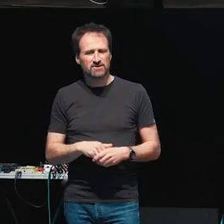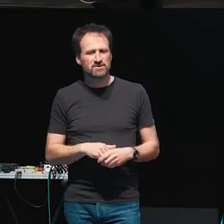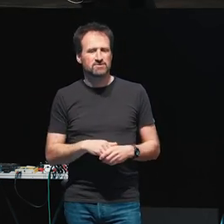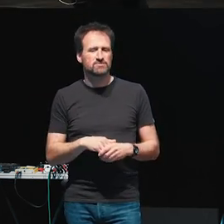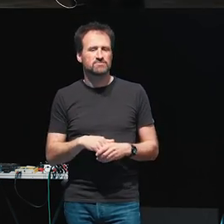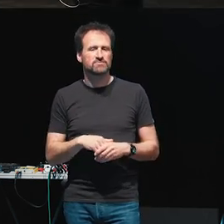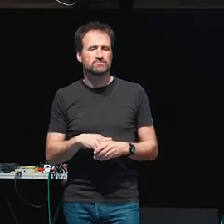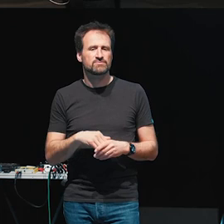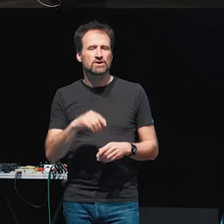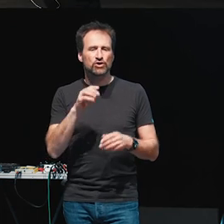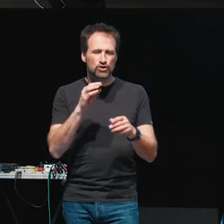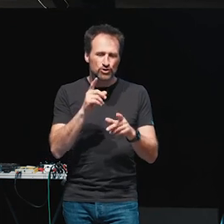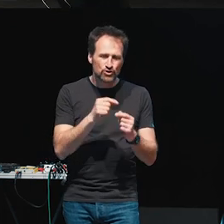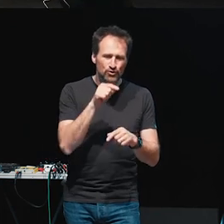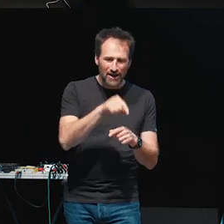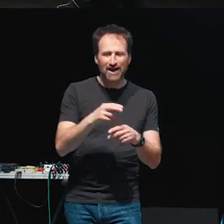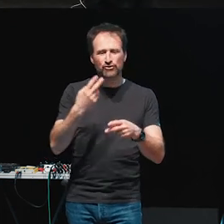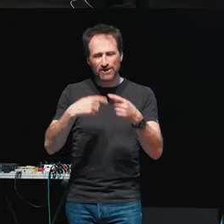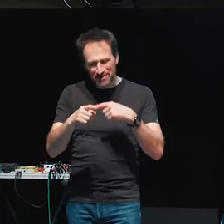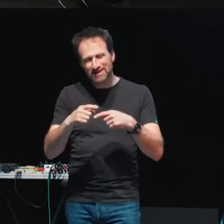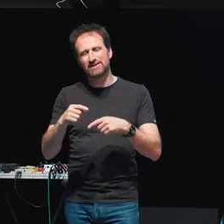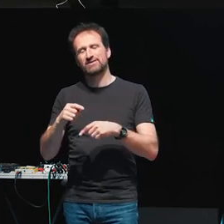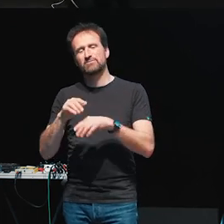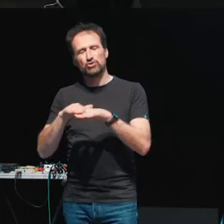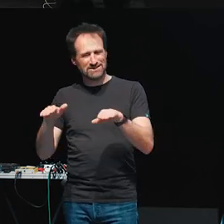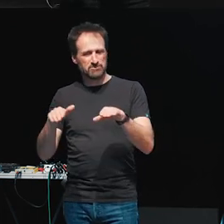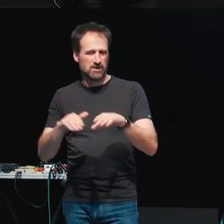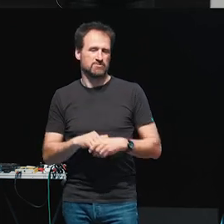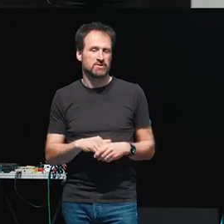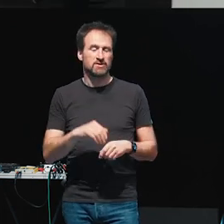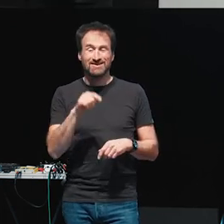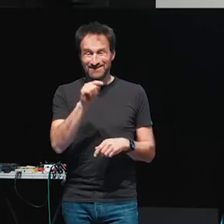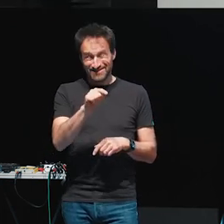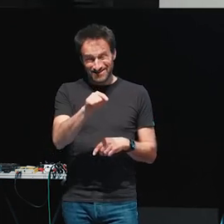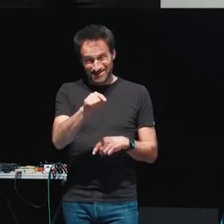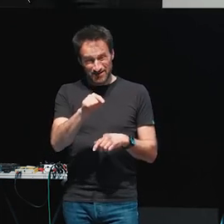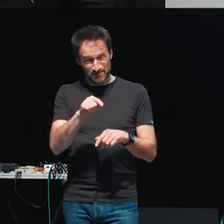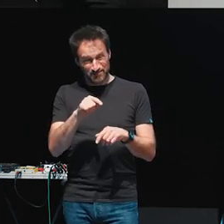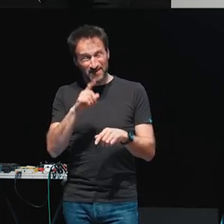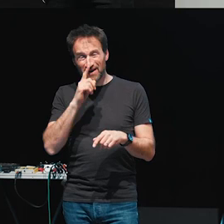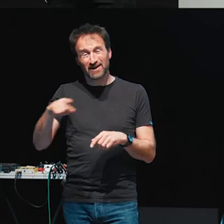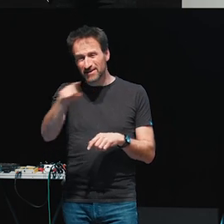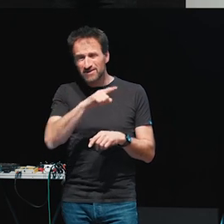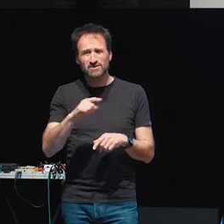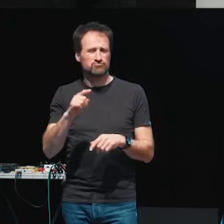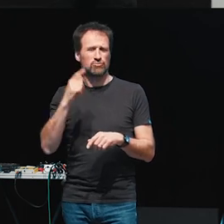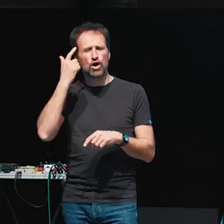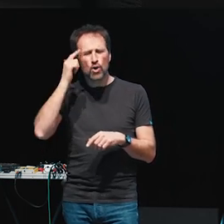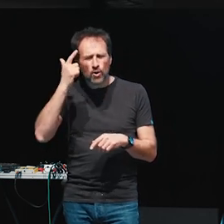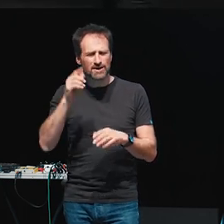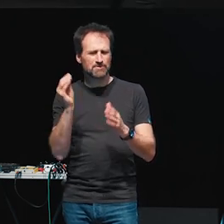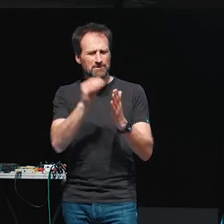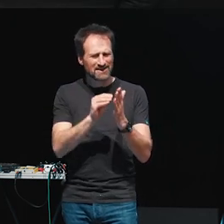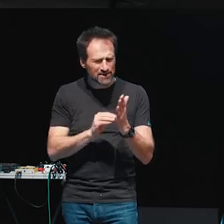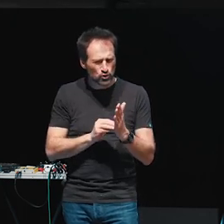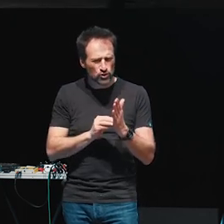lot. So when you want to do a lot of like code reuse in the front end and the back end, and your things in terms of logic and implementation are quite